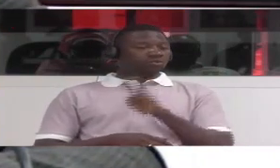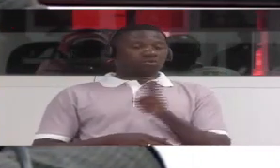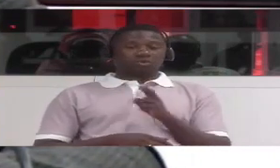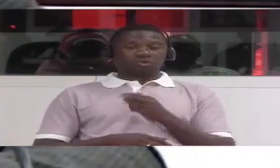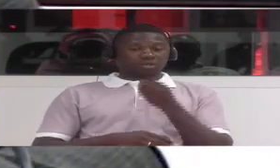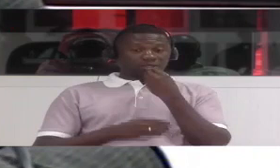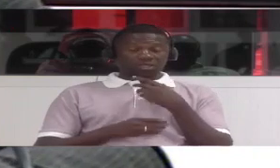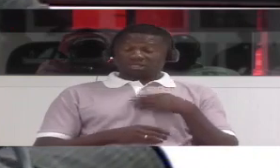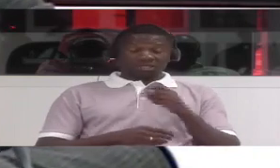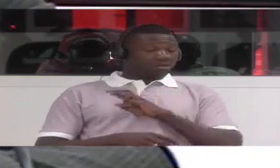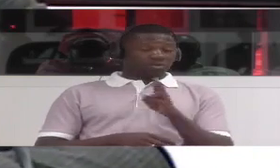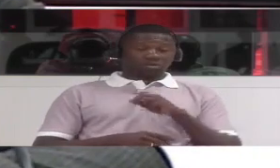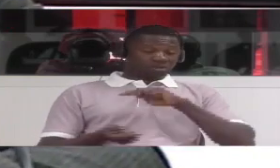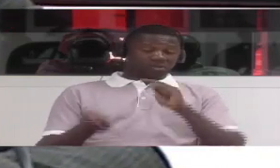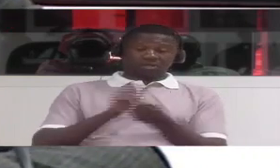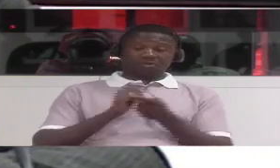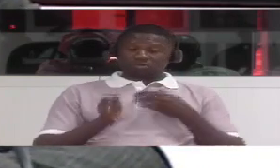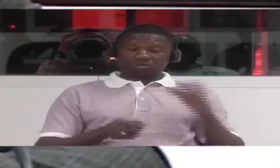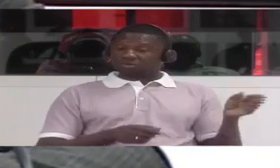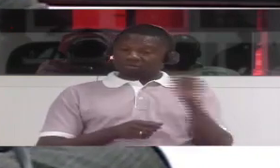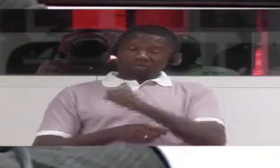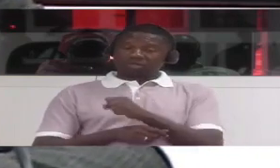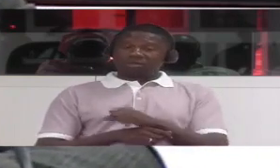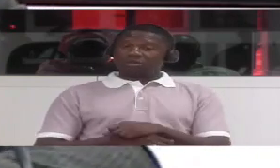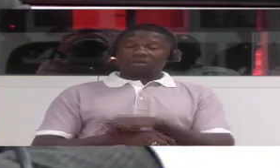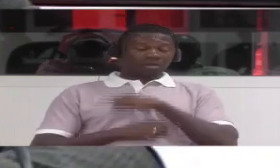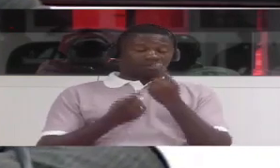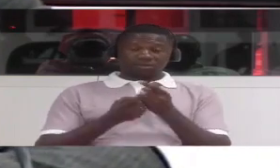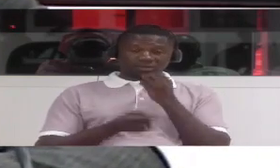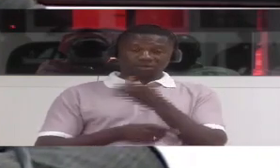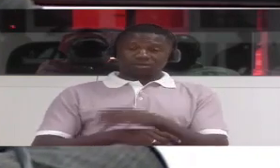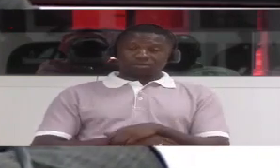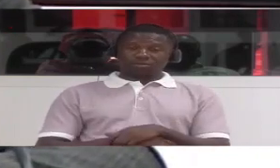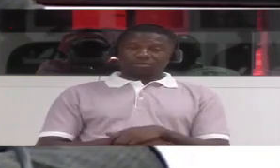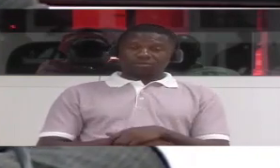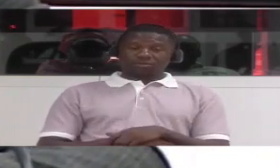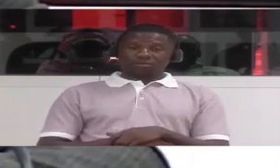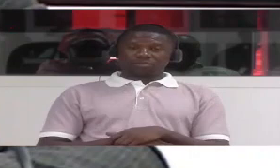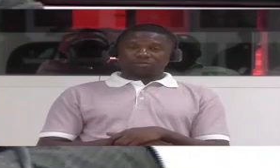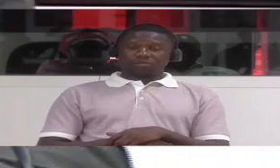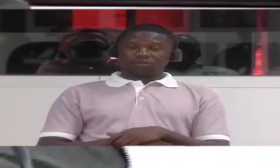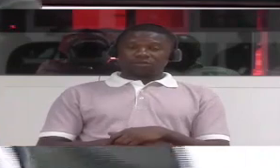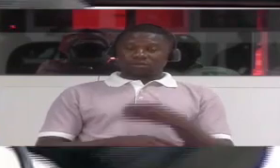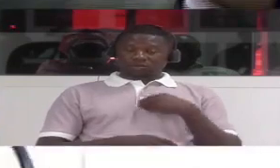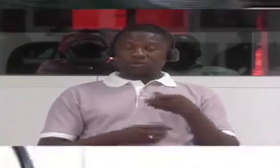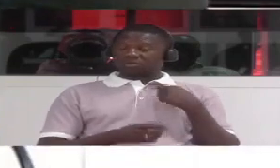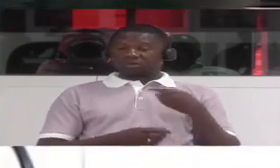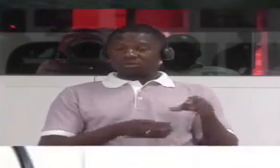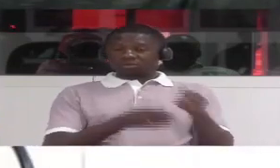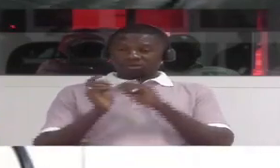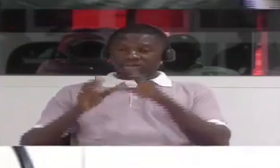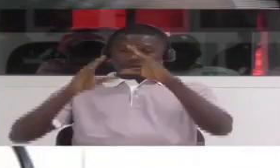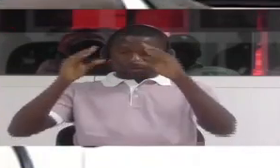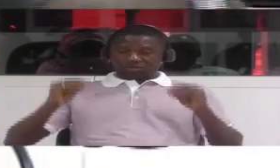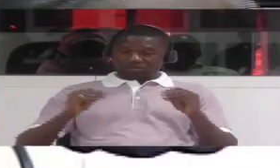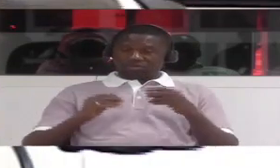They said we should get him at all costs. I overheard them say that. So I was brought into a room which was definitely